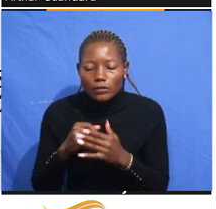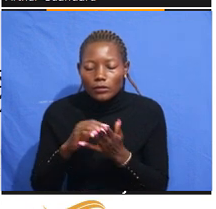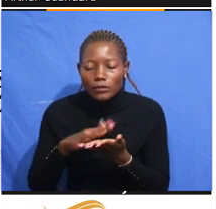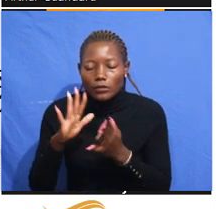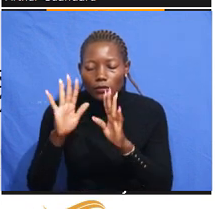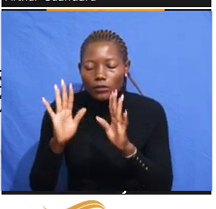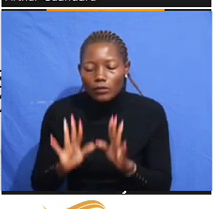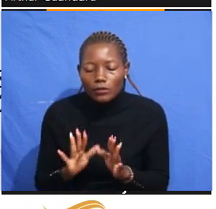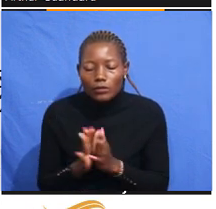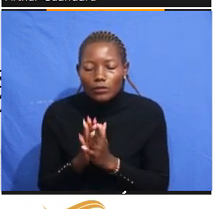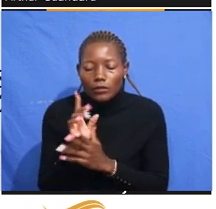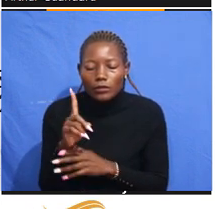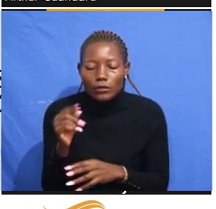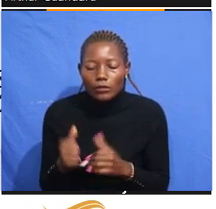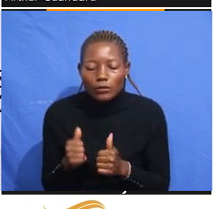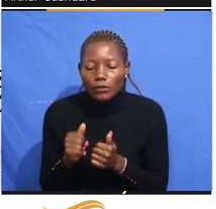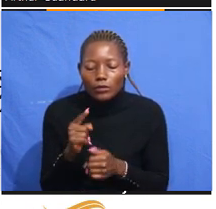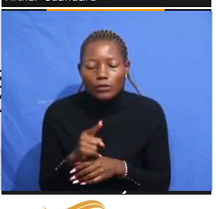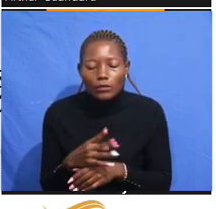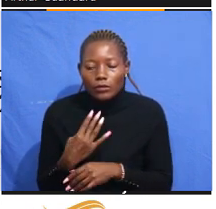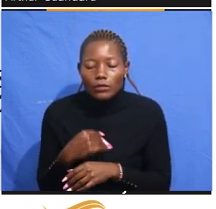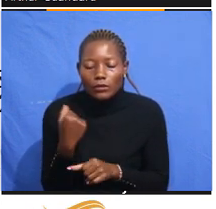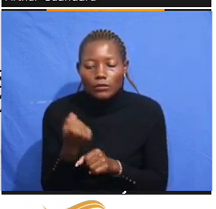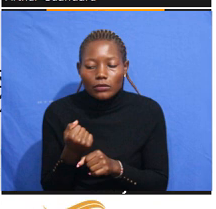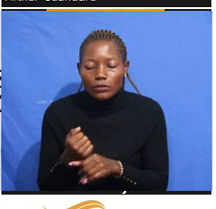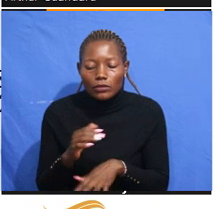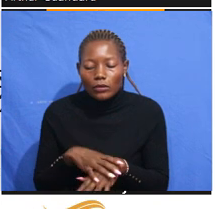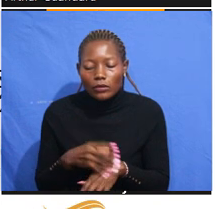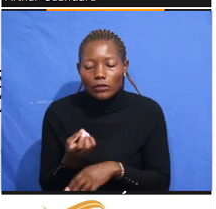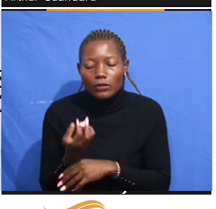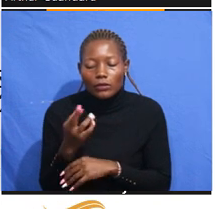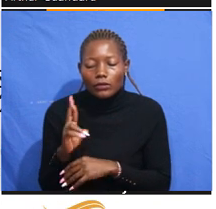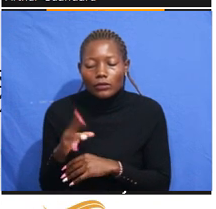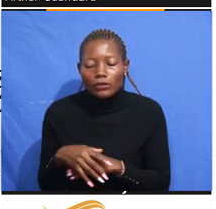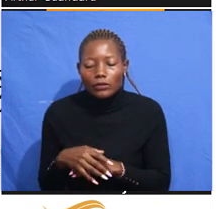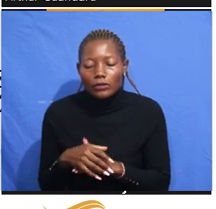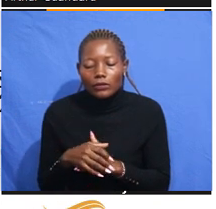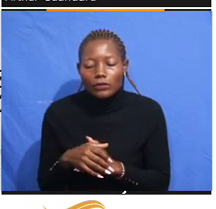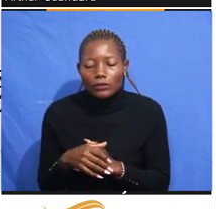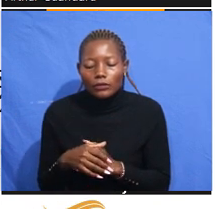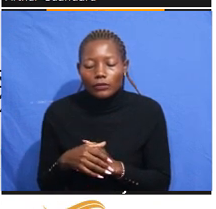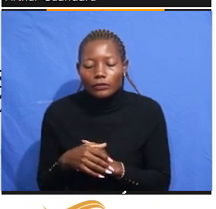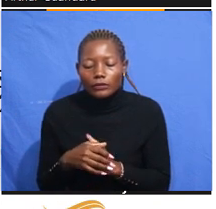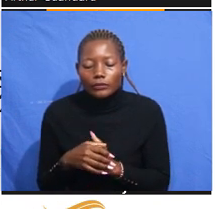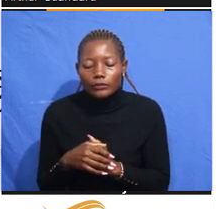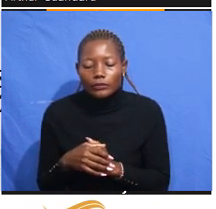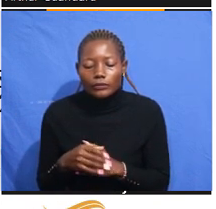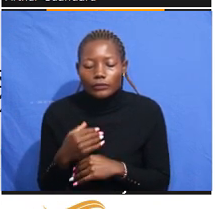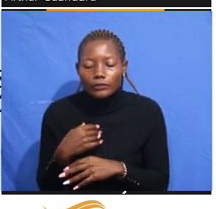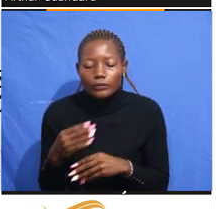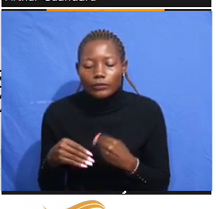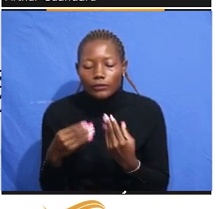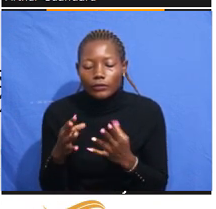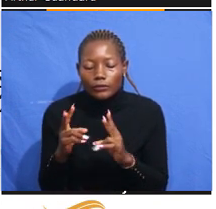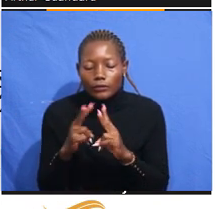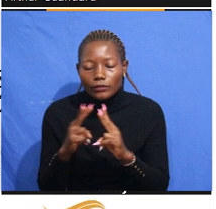adaptation that you would have to work on to bring about efficiency. I've given a very